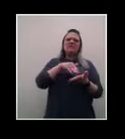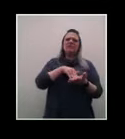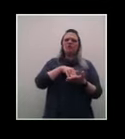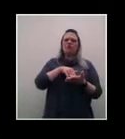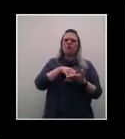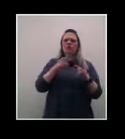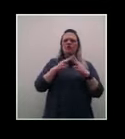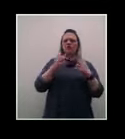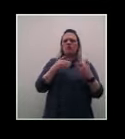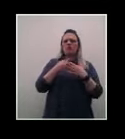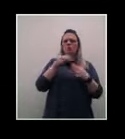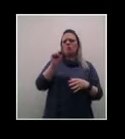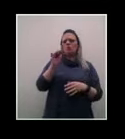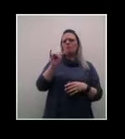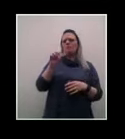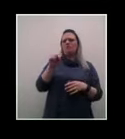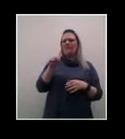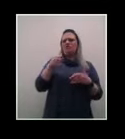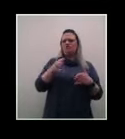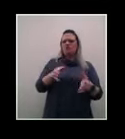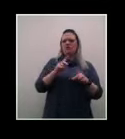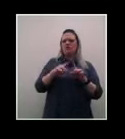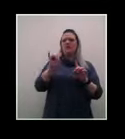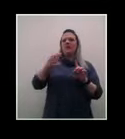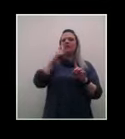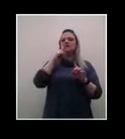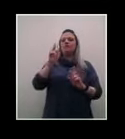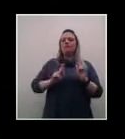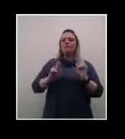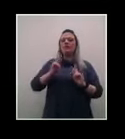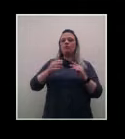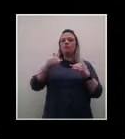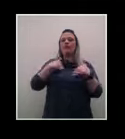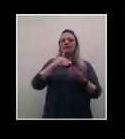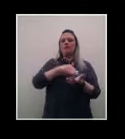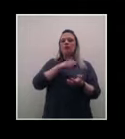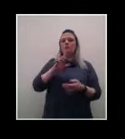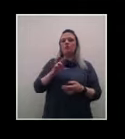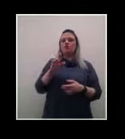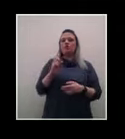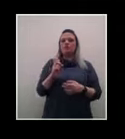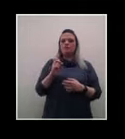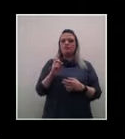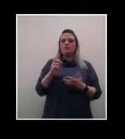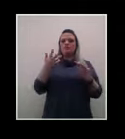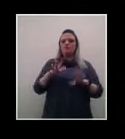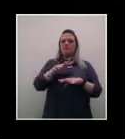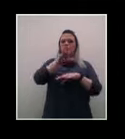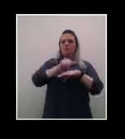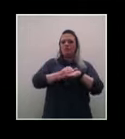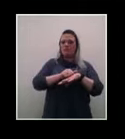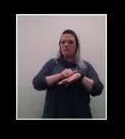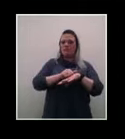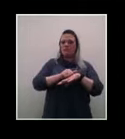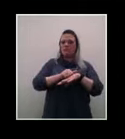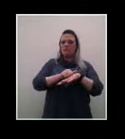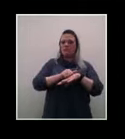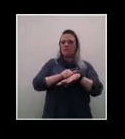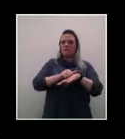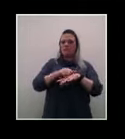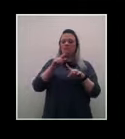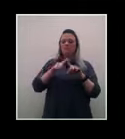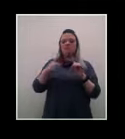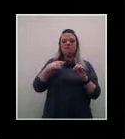very close to Main Street. But that is for individuals who have a doctor's prescription and have a pre-appointment. But we do want people to understand